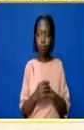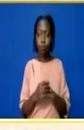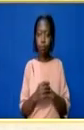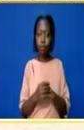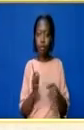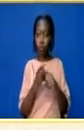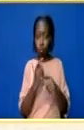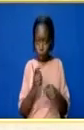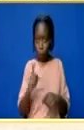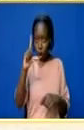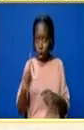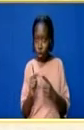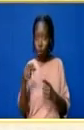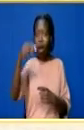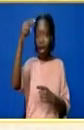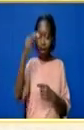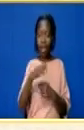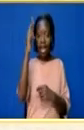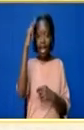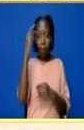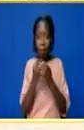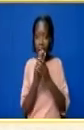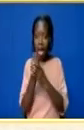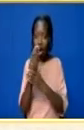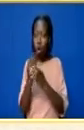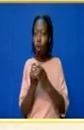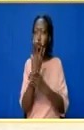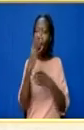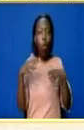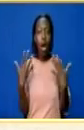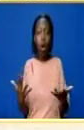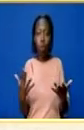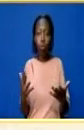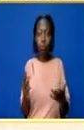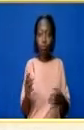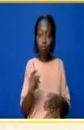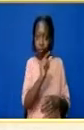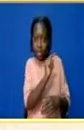Okay. Remember, crops grow vertically.